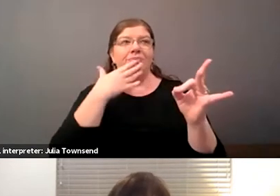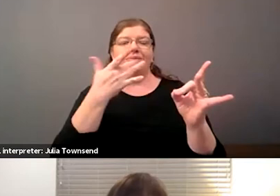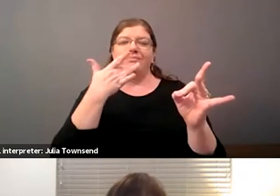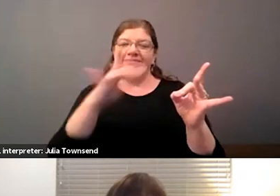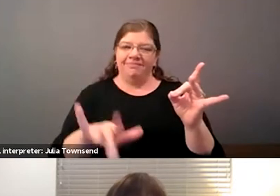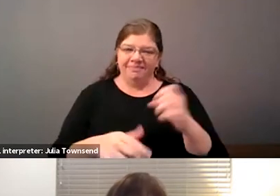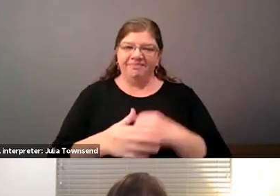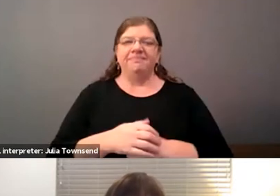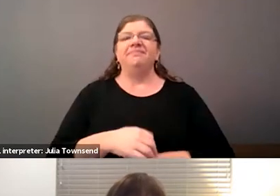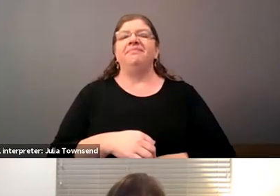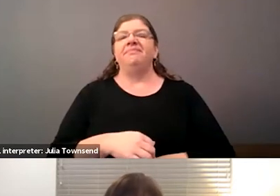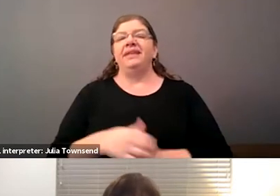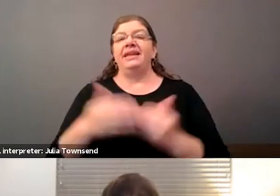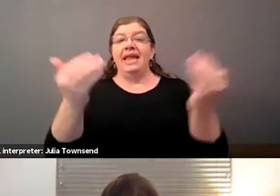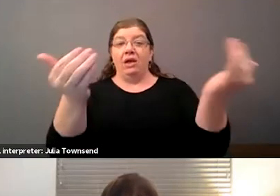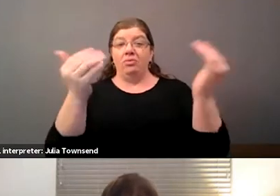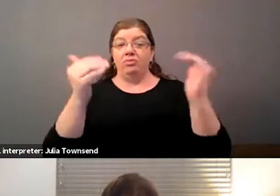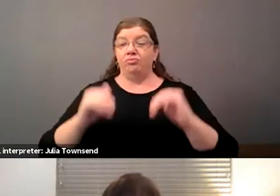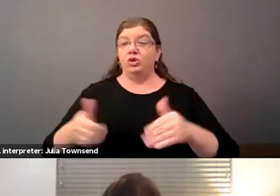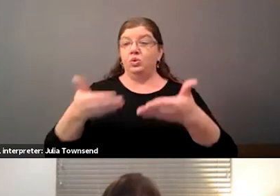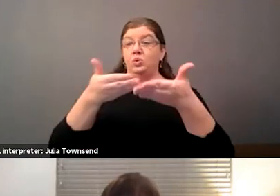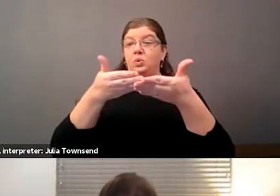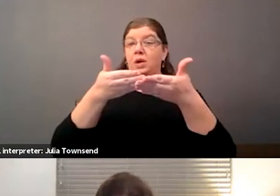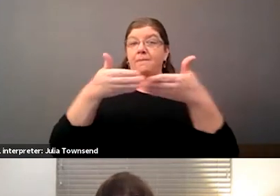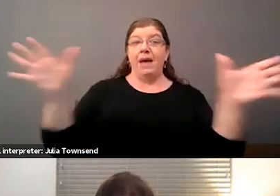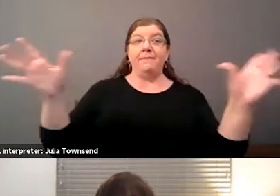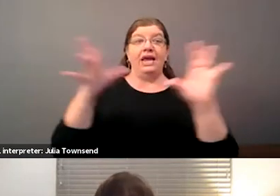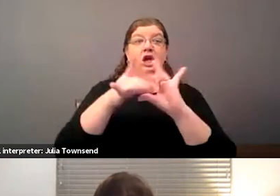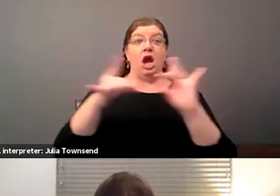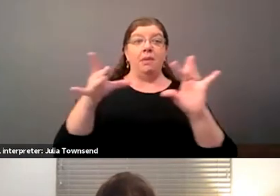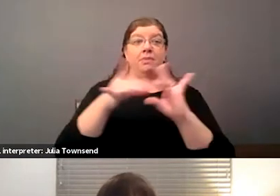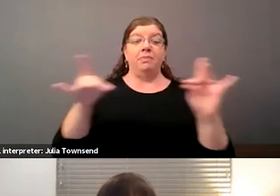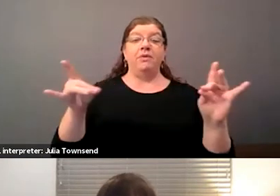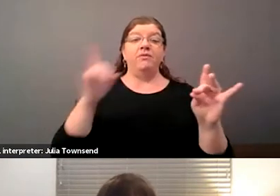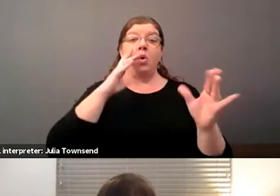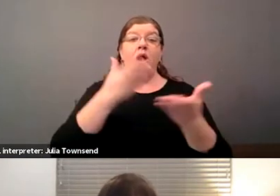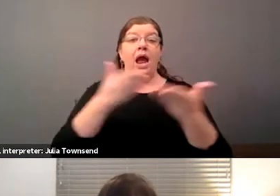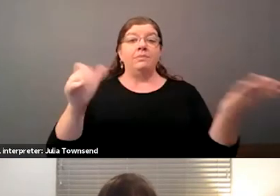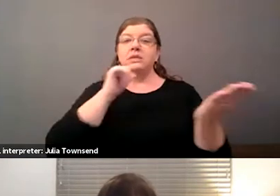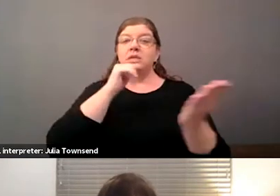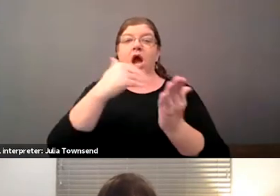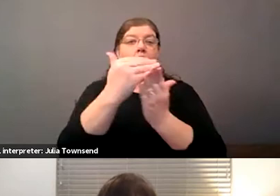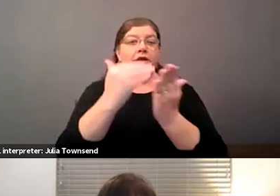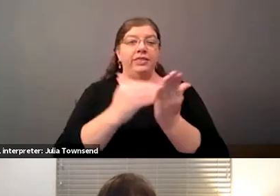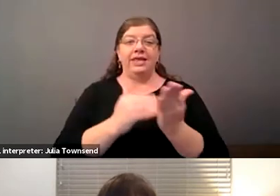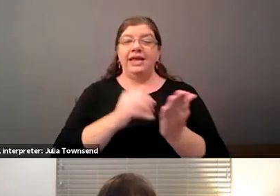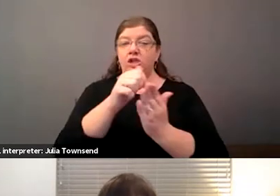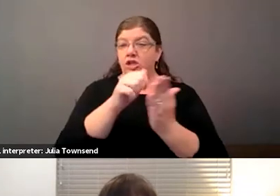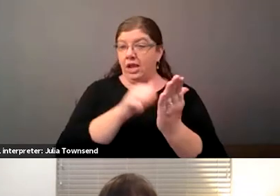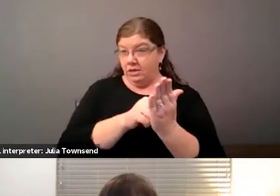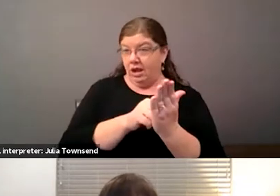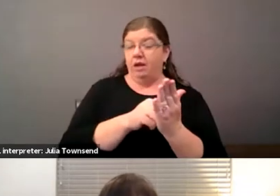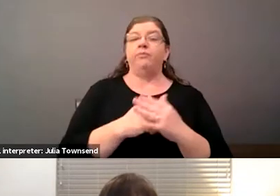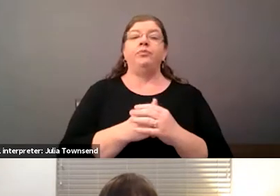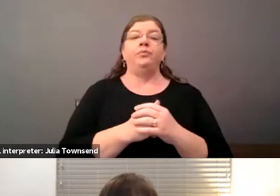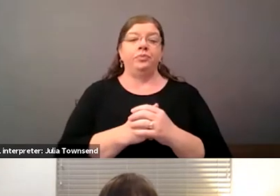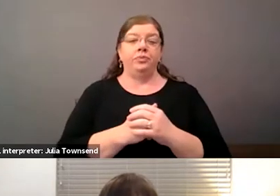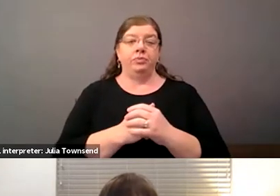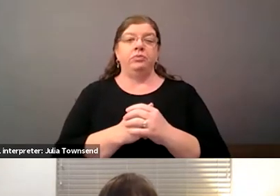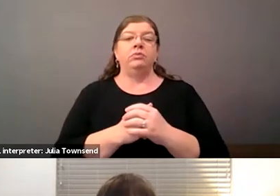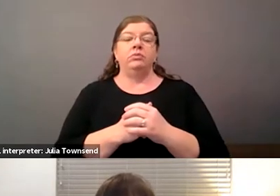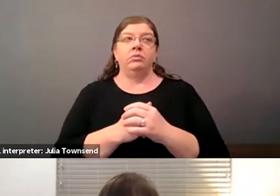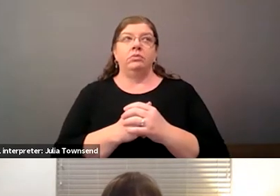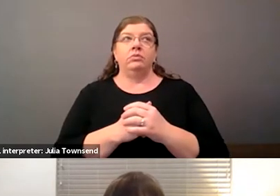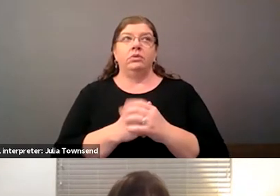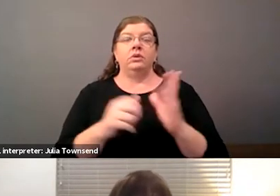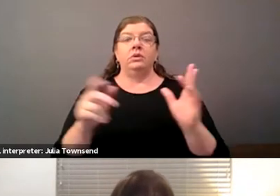at this time we move on to public comments for non-agendas matter that uh